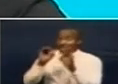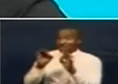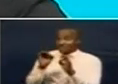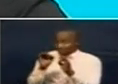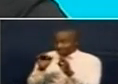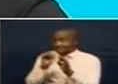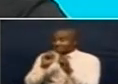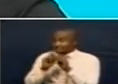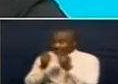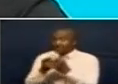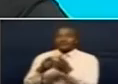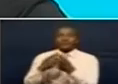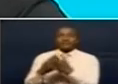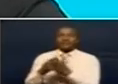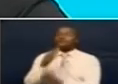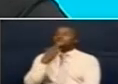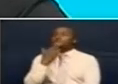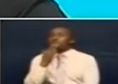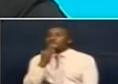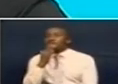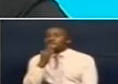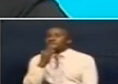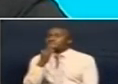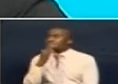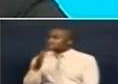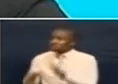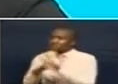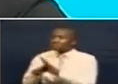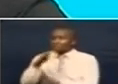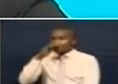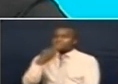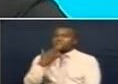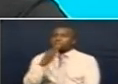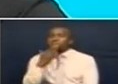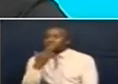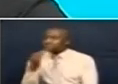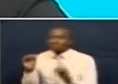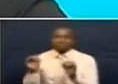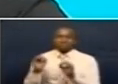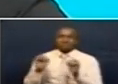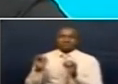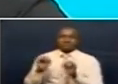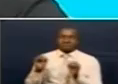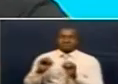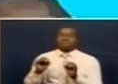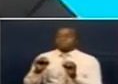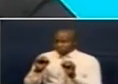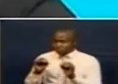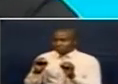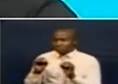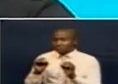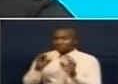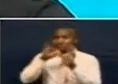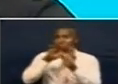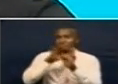ethnicity, then the Luhya would not have rejected Deputy President Musalia Mudavadi to vote for President